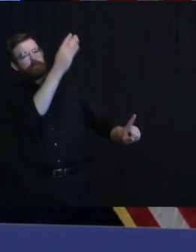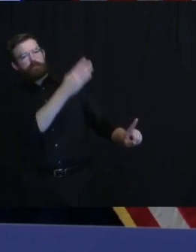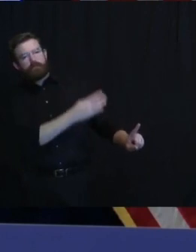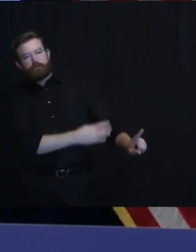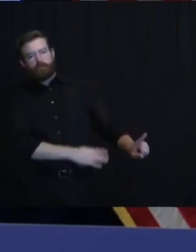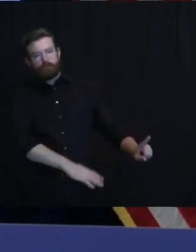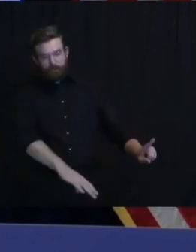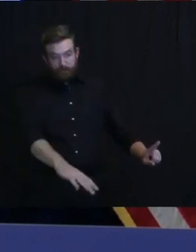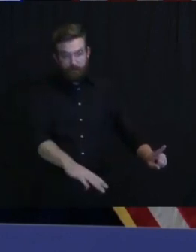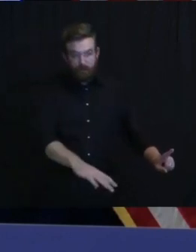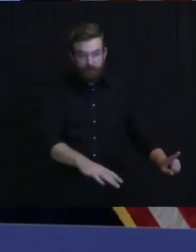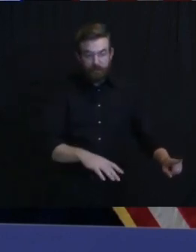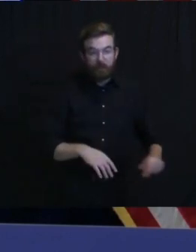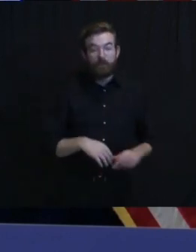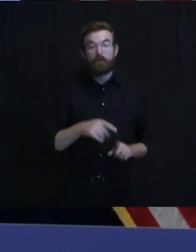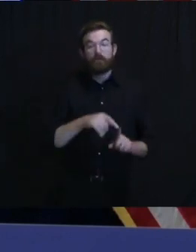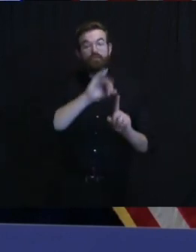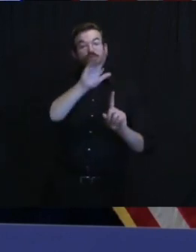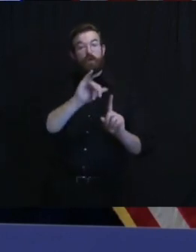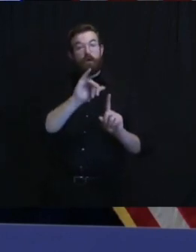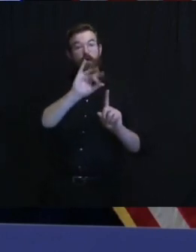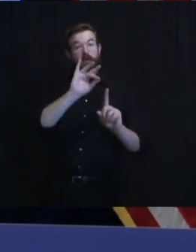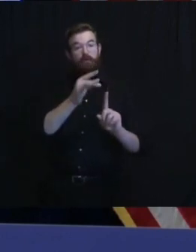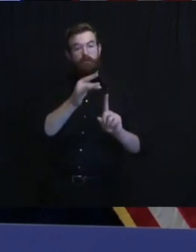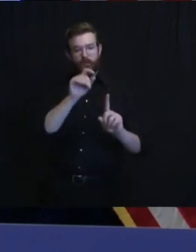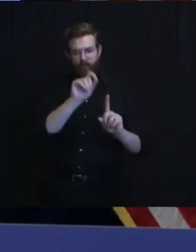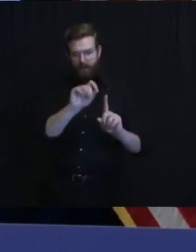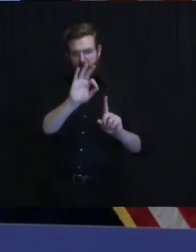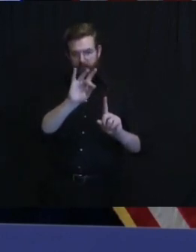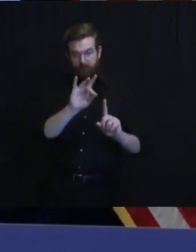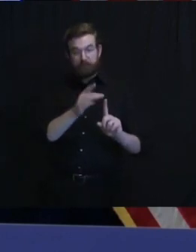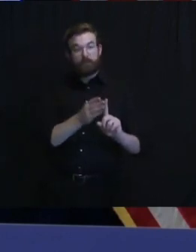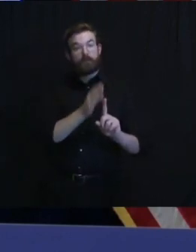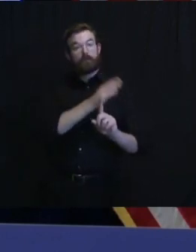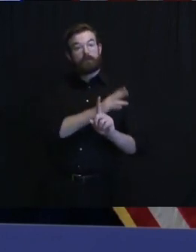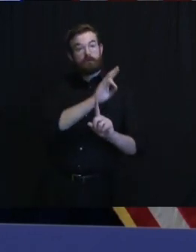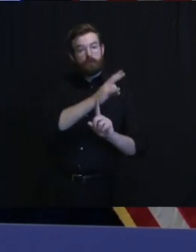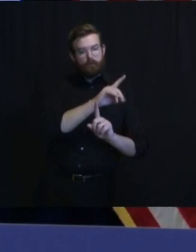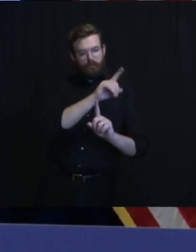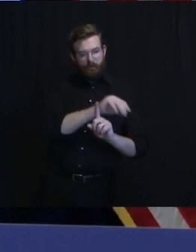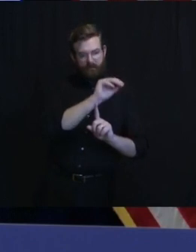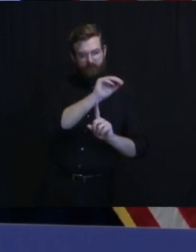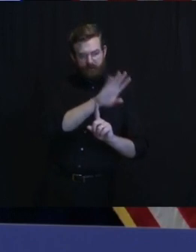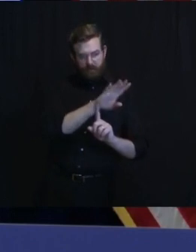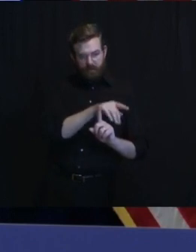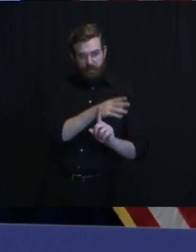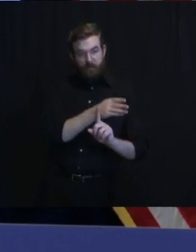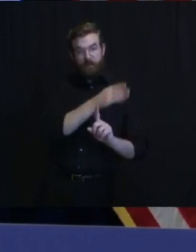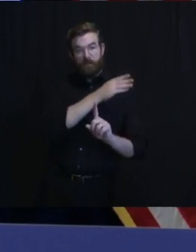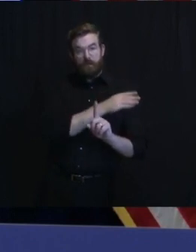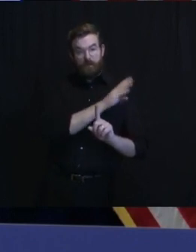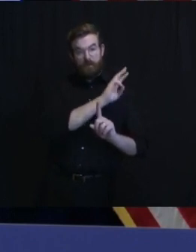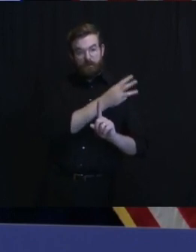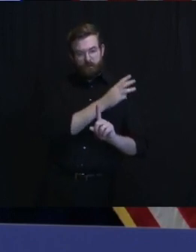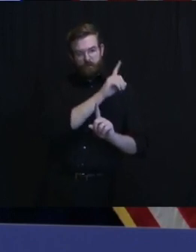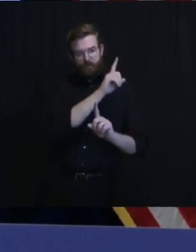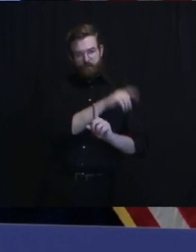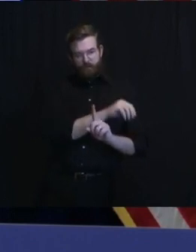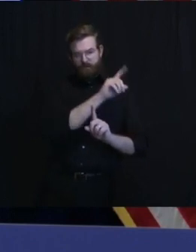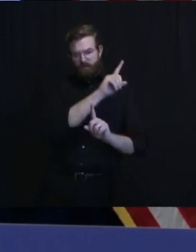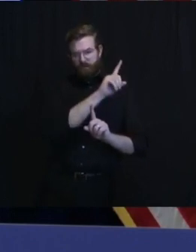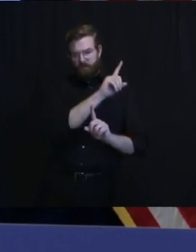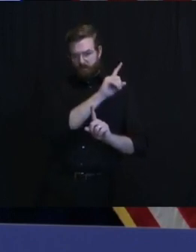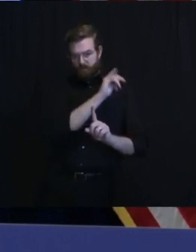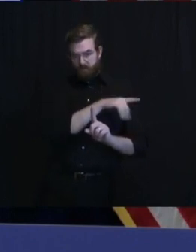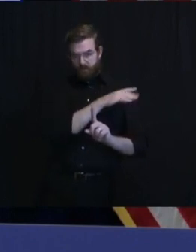1.10. RT should be viewed in context of other metrics, including new cases, hospitalizations, and percent